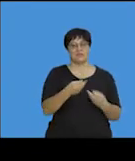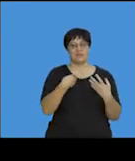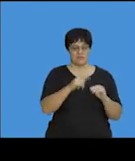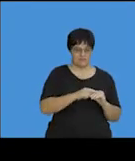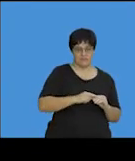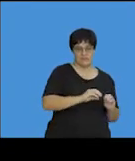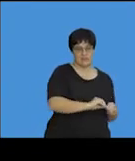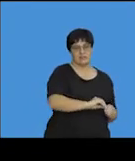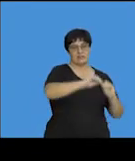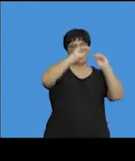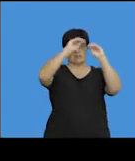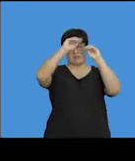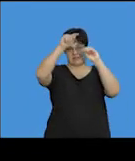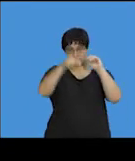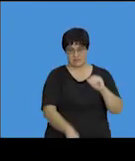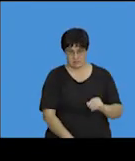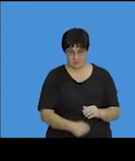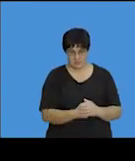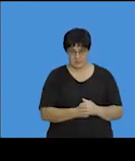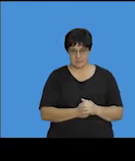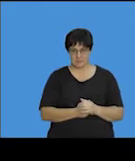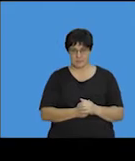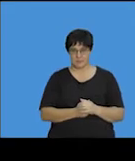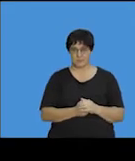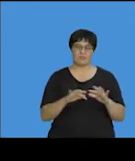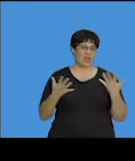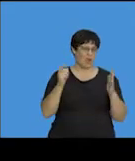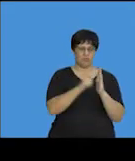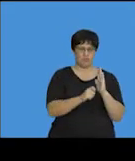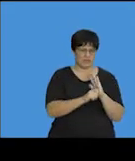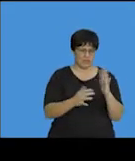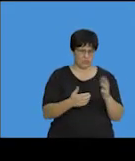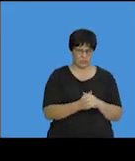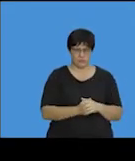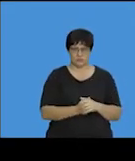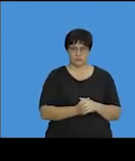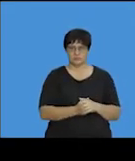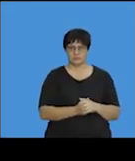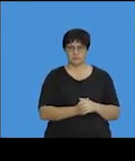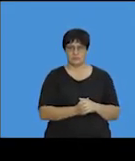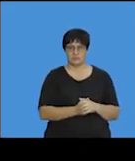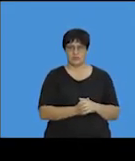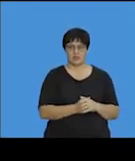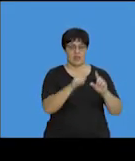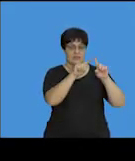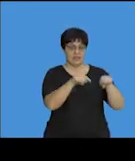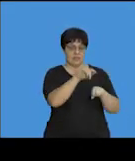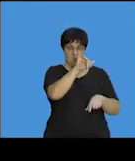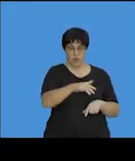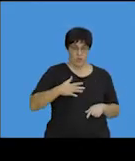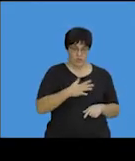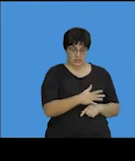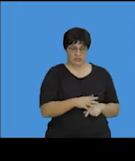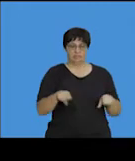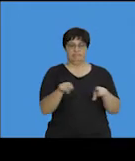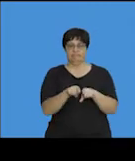that gives me the displacement above the cliff. How do we write this? Well, delta